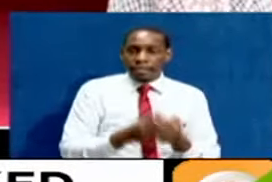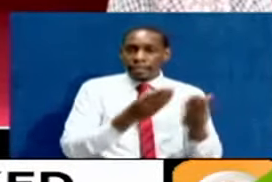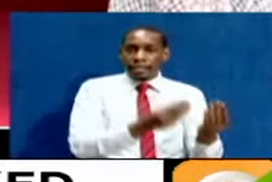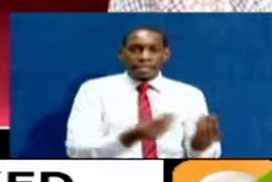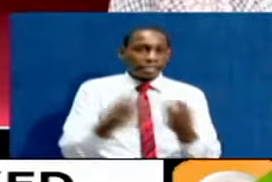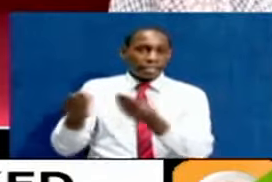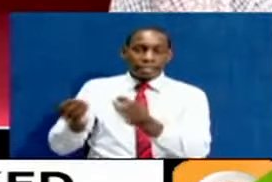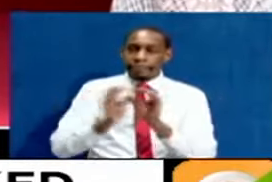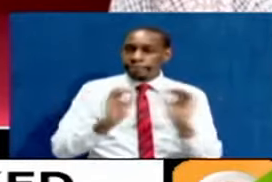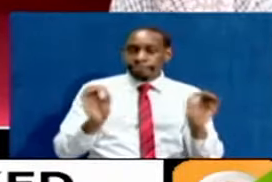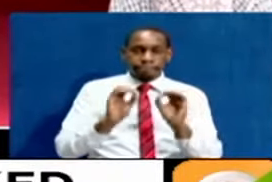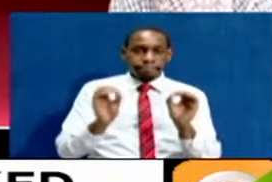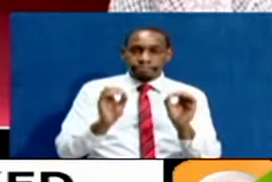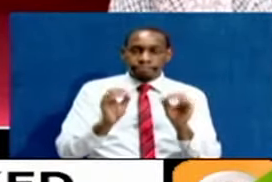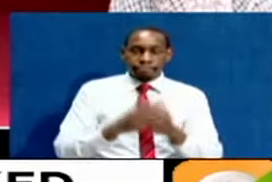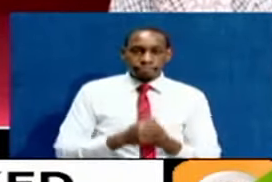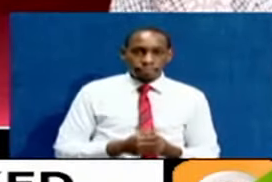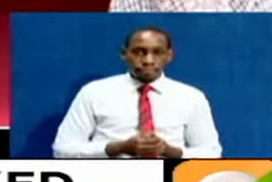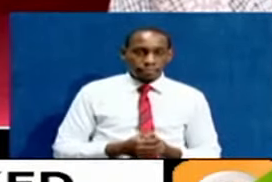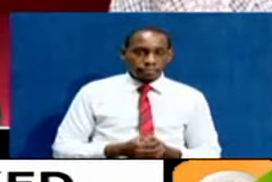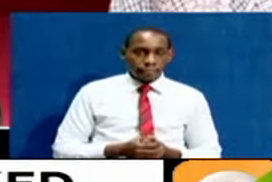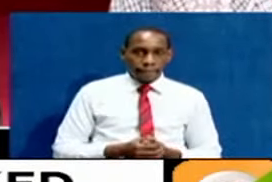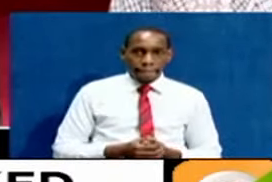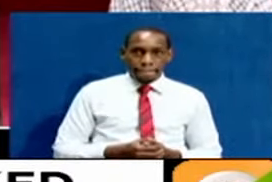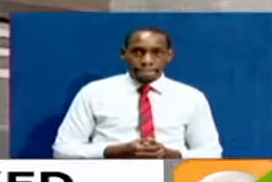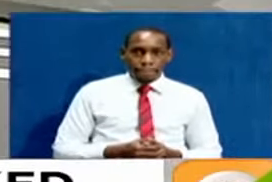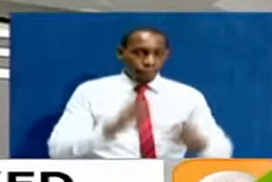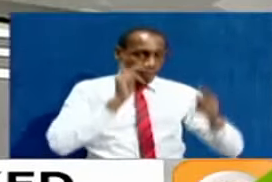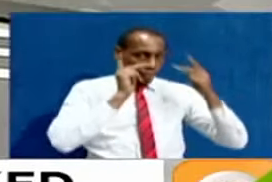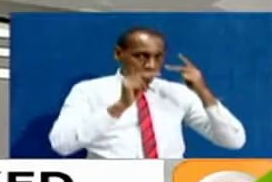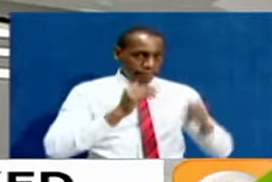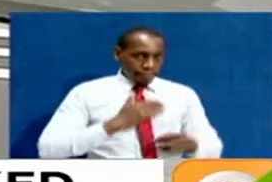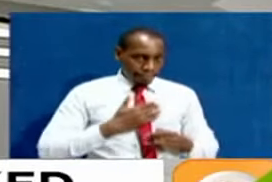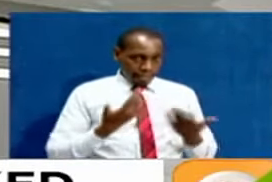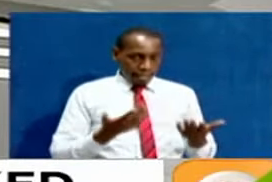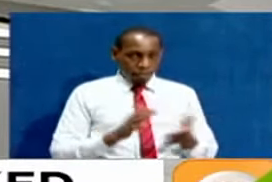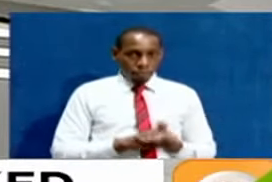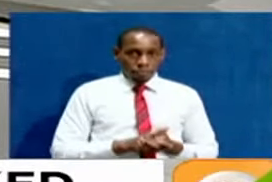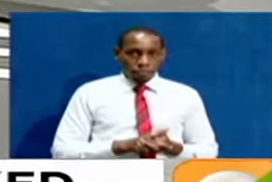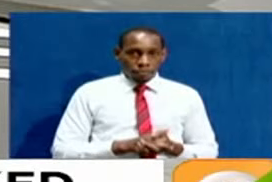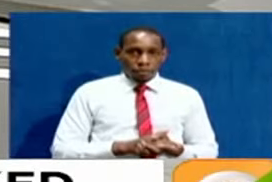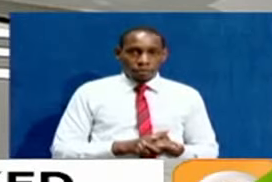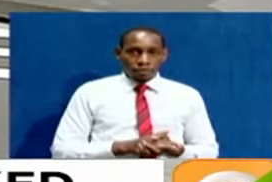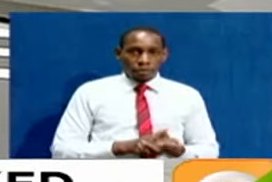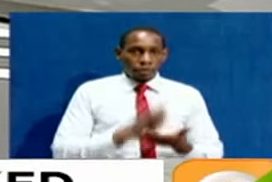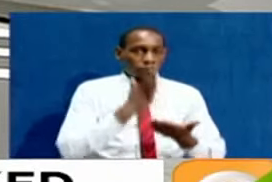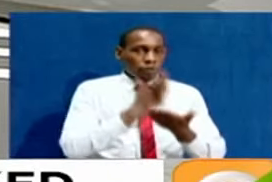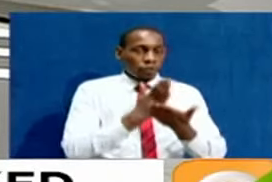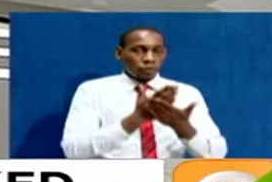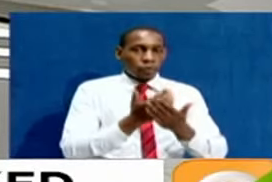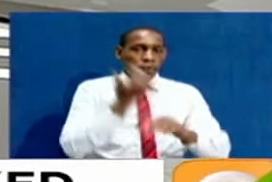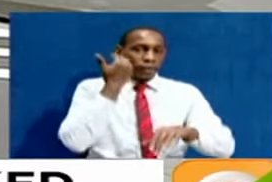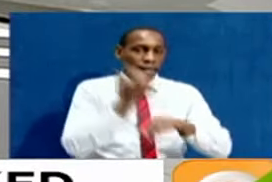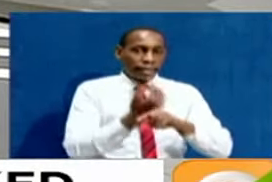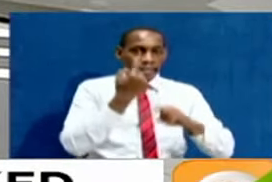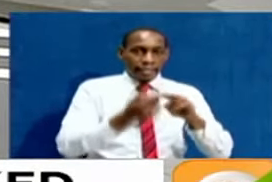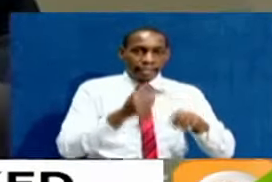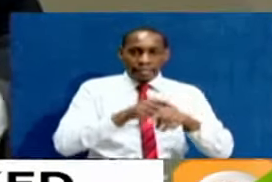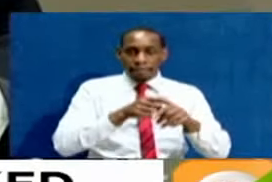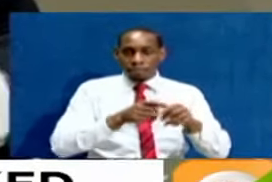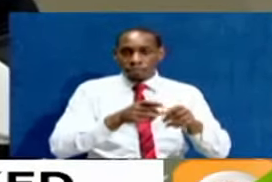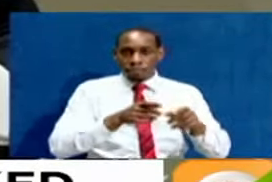easy for anyone. Yeah, Joe, I look at it this way. I think this is the most difficult period to be in charge of a